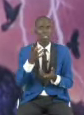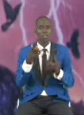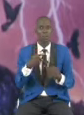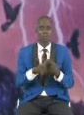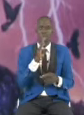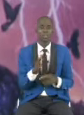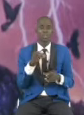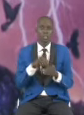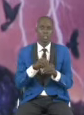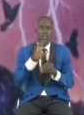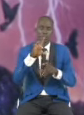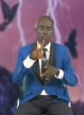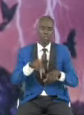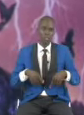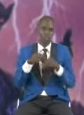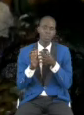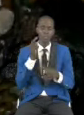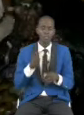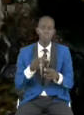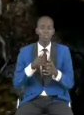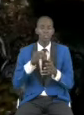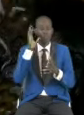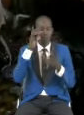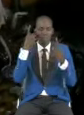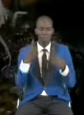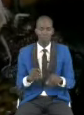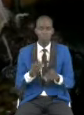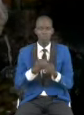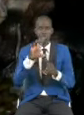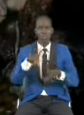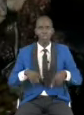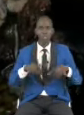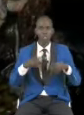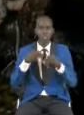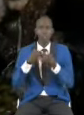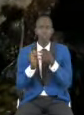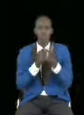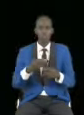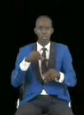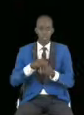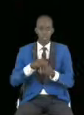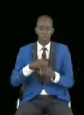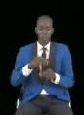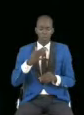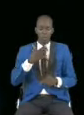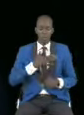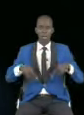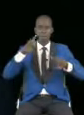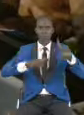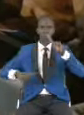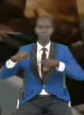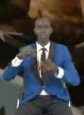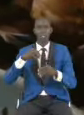life. It will happen in my life. In my